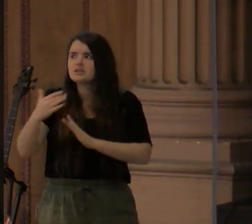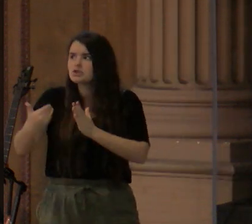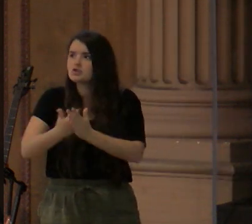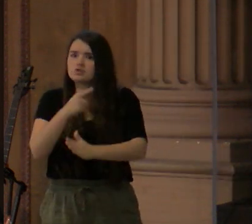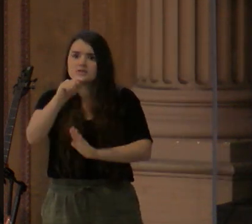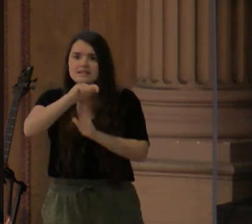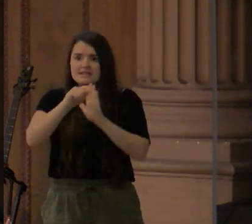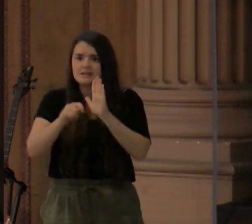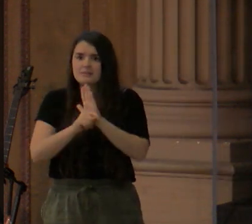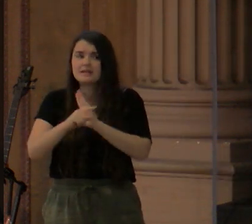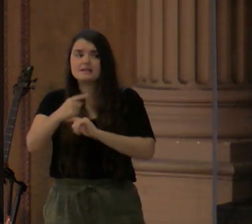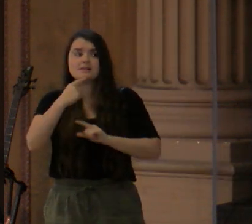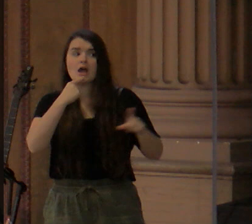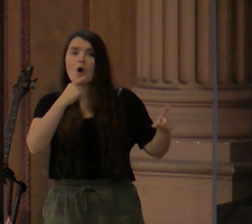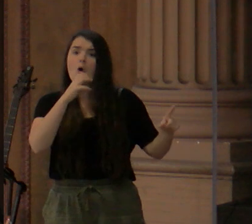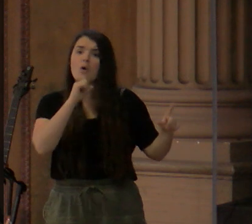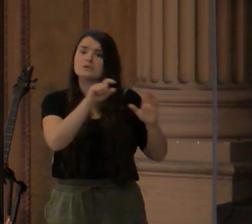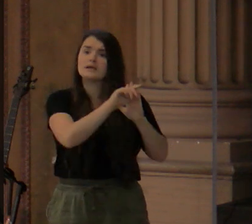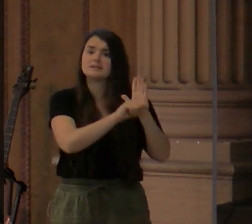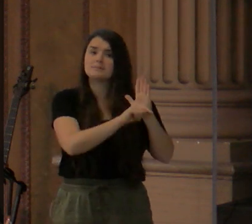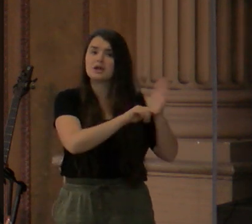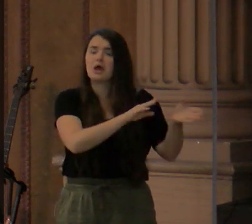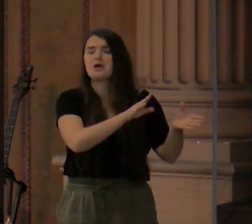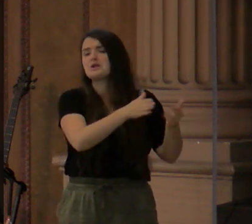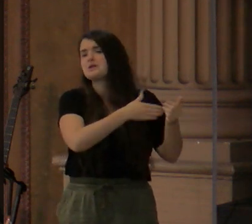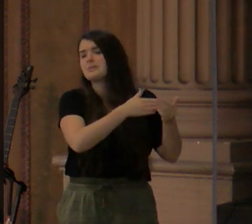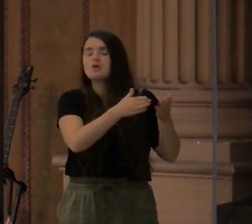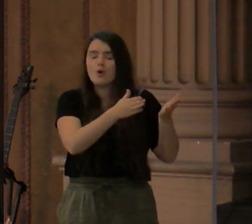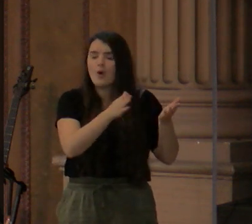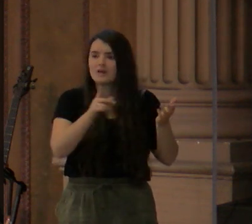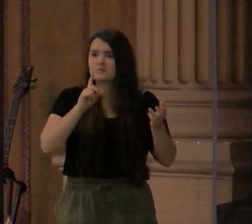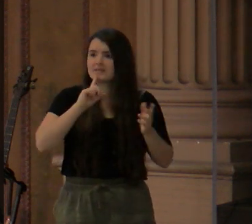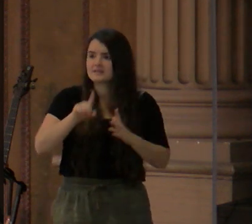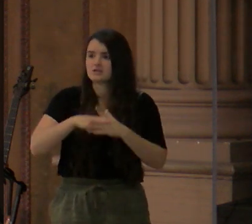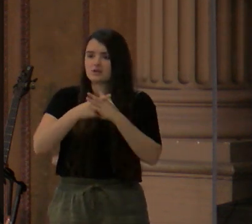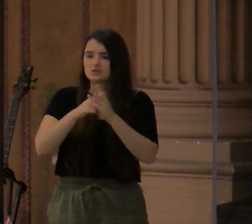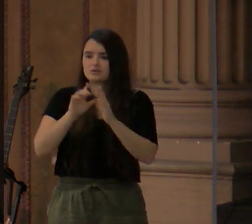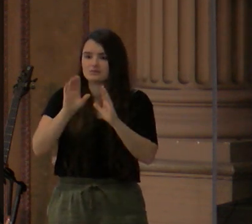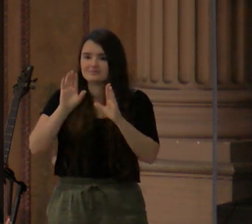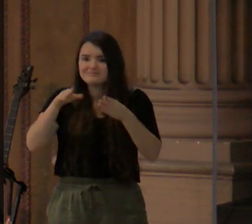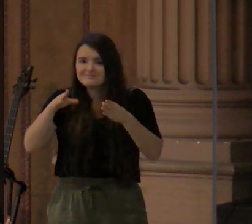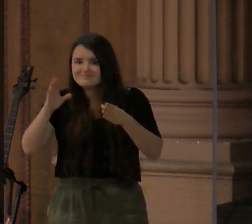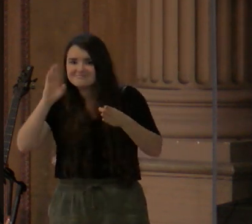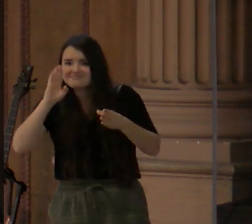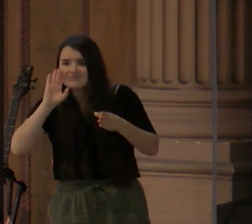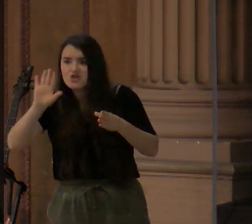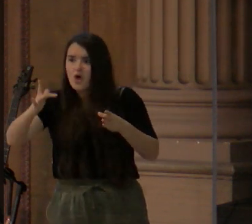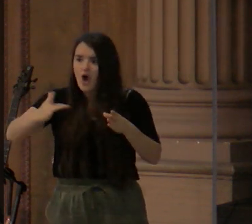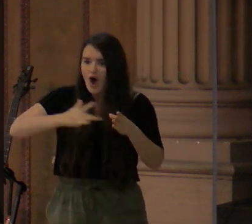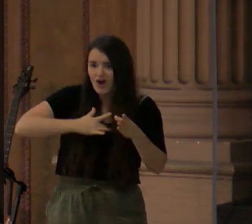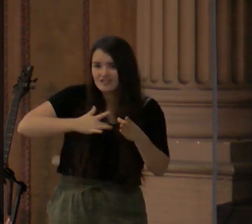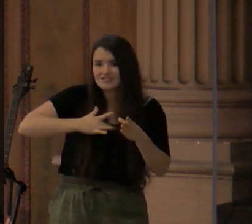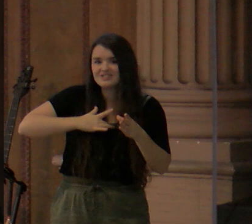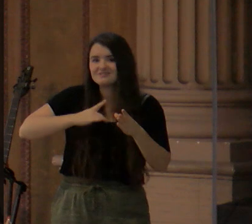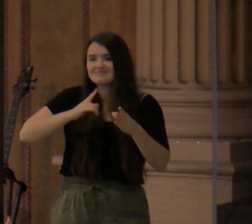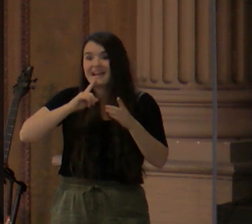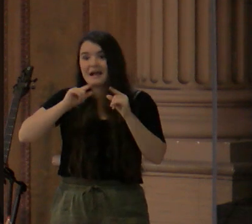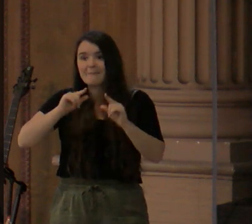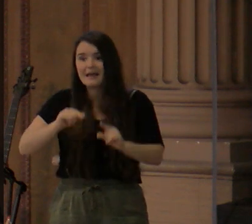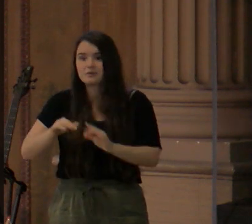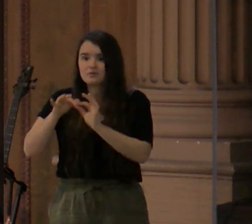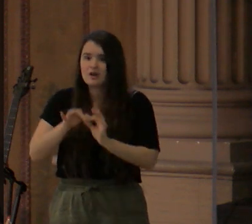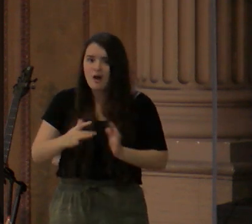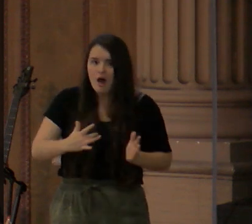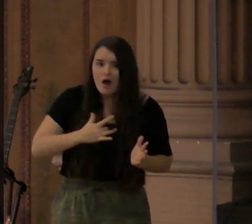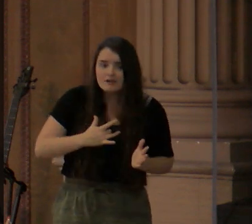Testament commands. But he actually starts to make commands about our hearts and about our inner life. And that's why some of this can seem